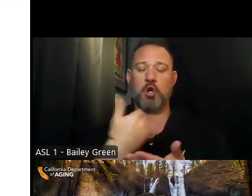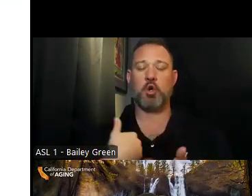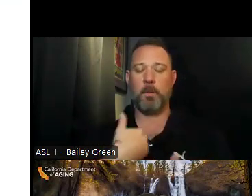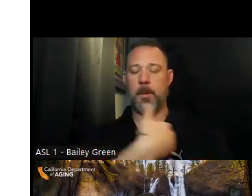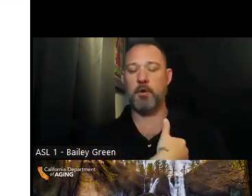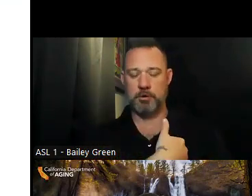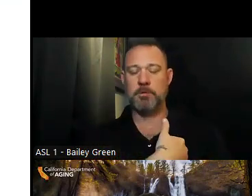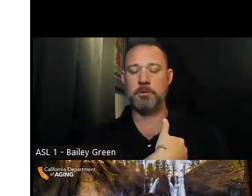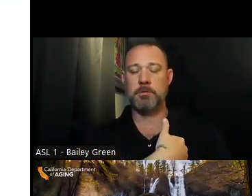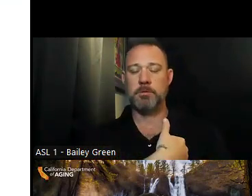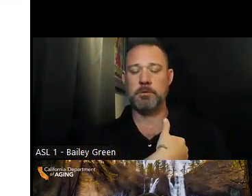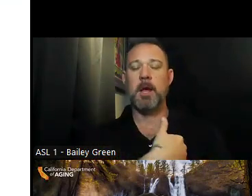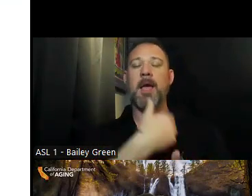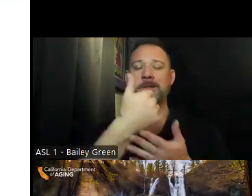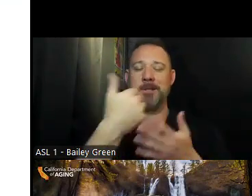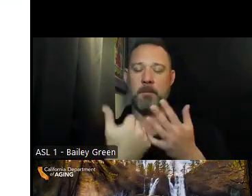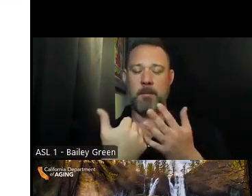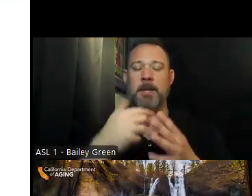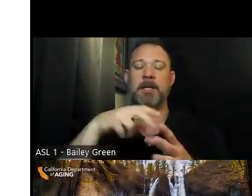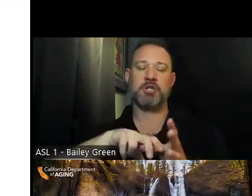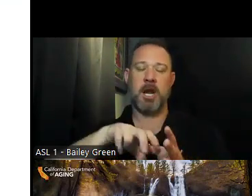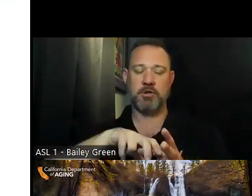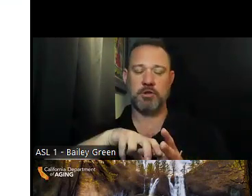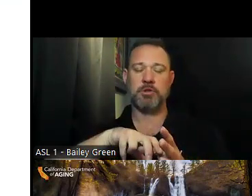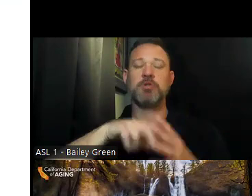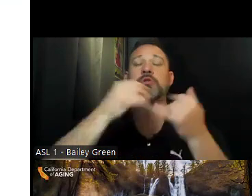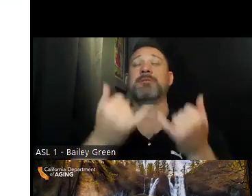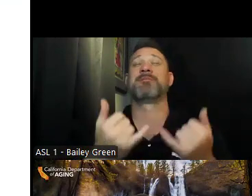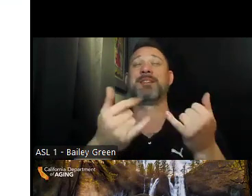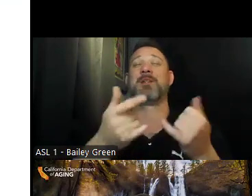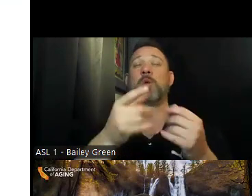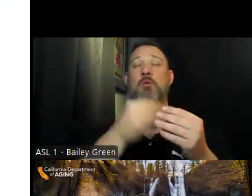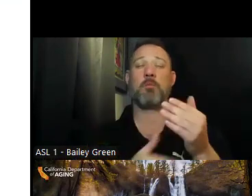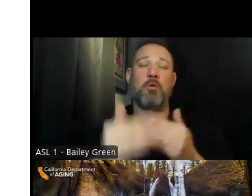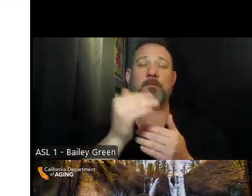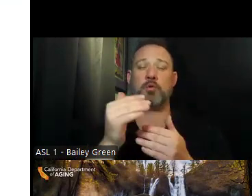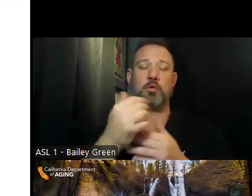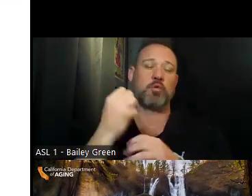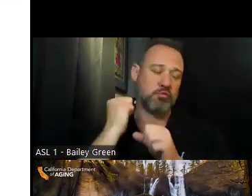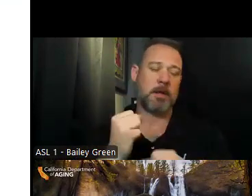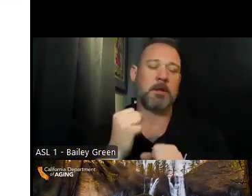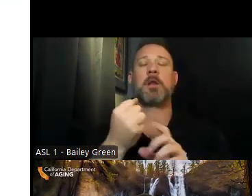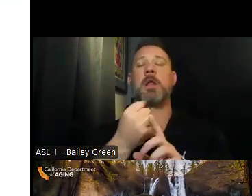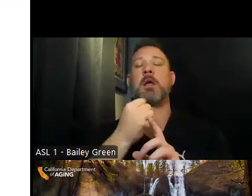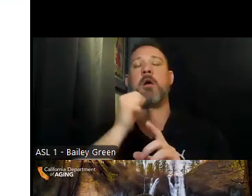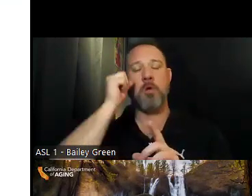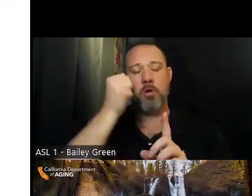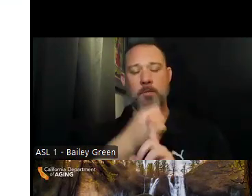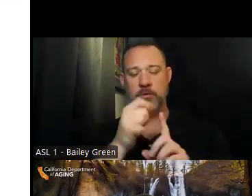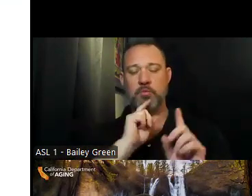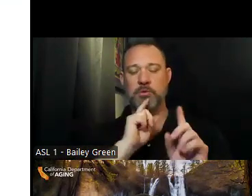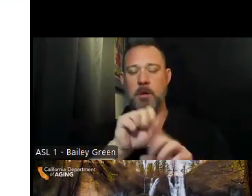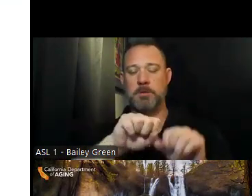EDJCC members and new subcommittee chairs. At 10:40, we'll move into strengthening adult abuse reporting and response systems with a focus